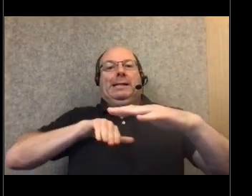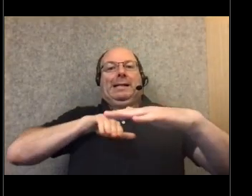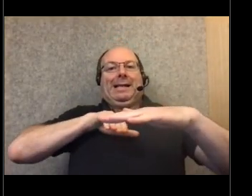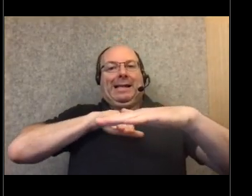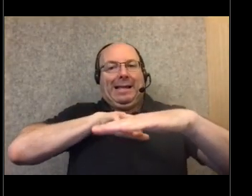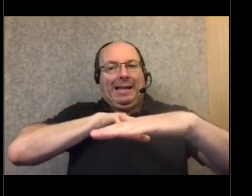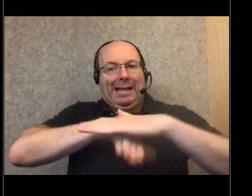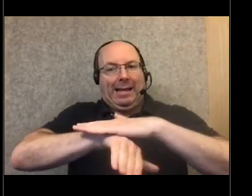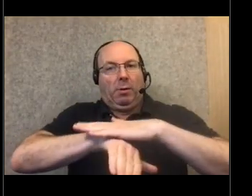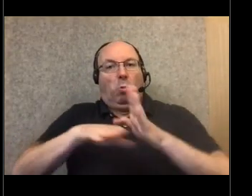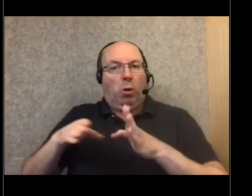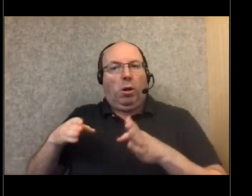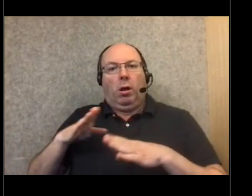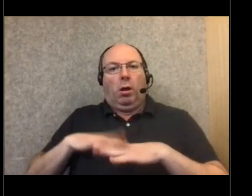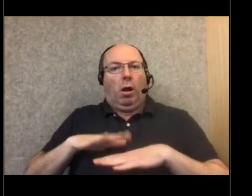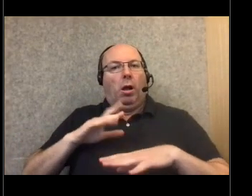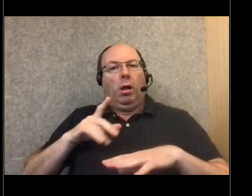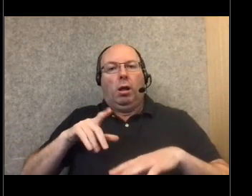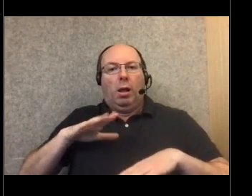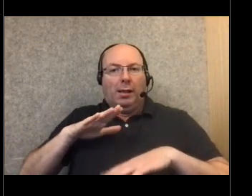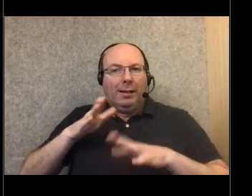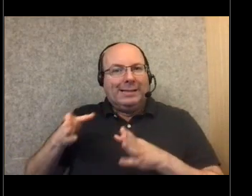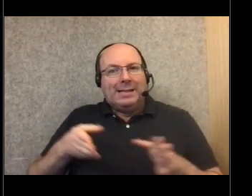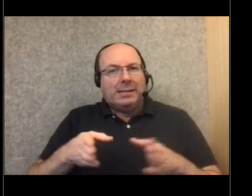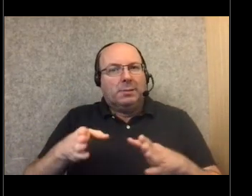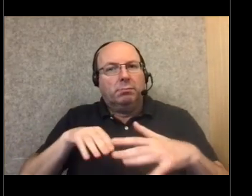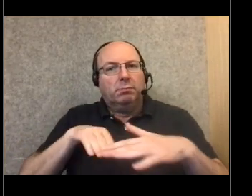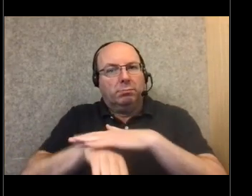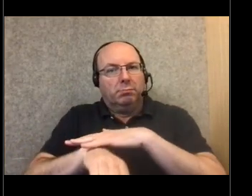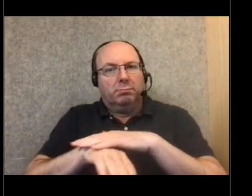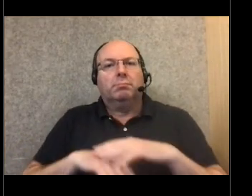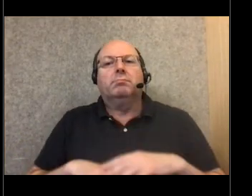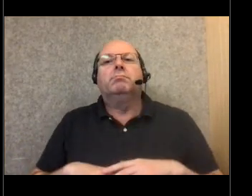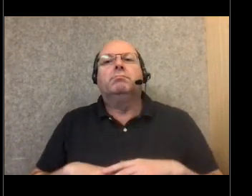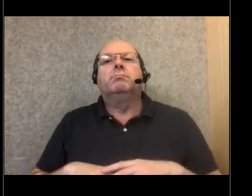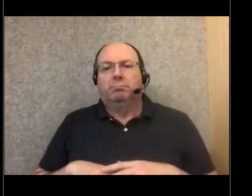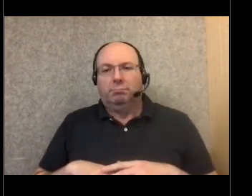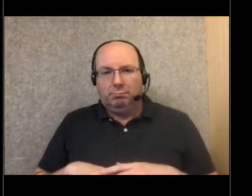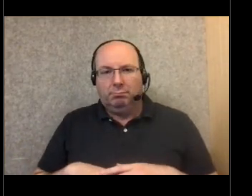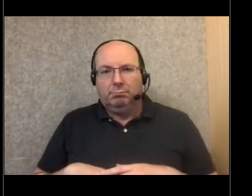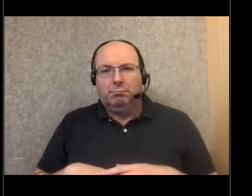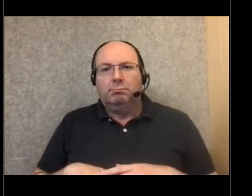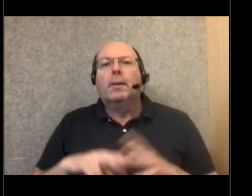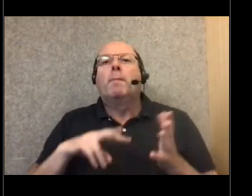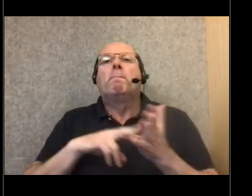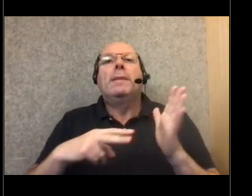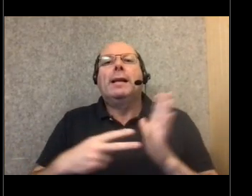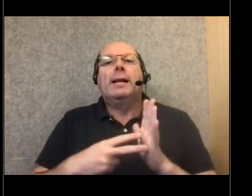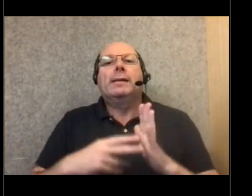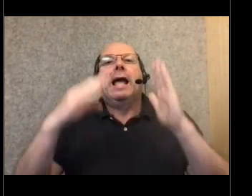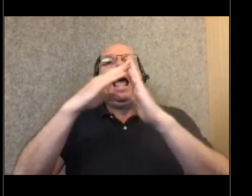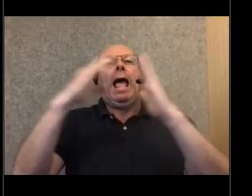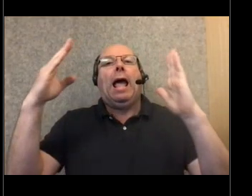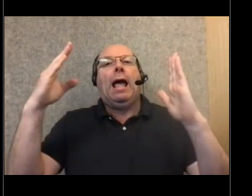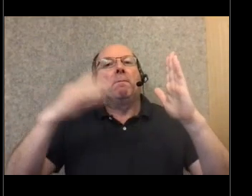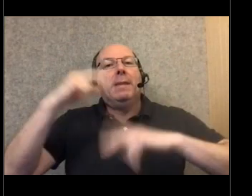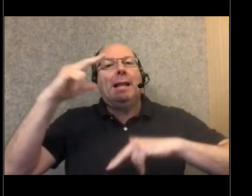an accessible route. Now, requirement 1 specifies that each covered building on a